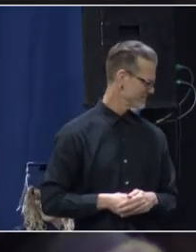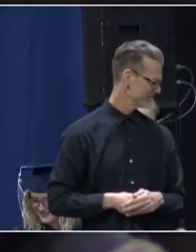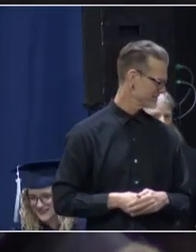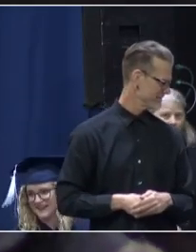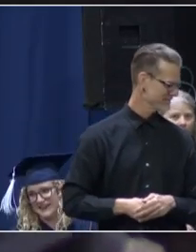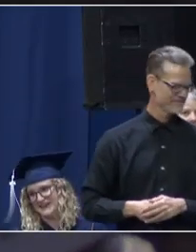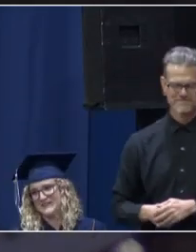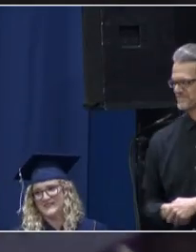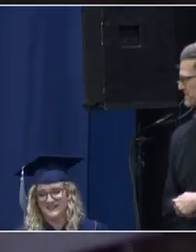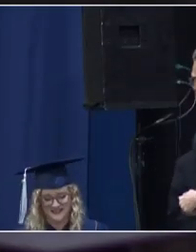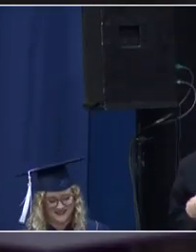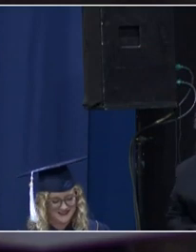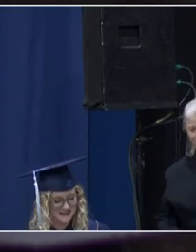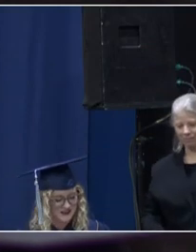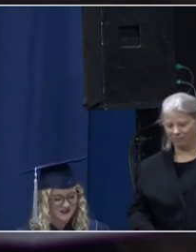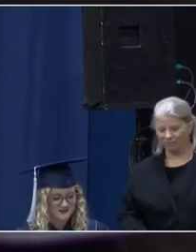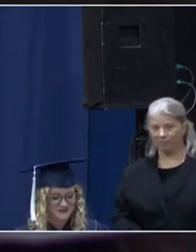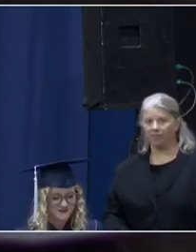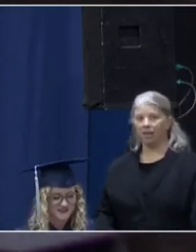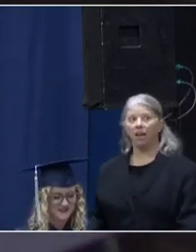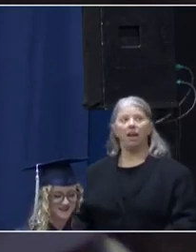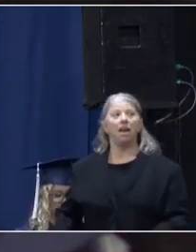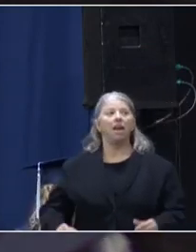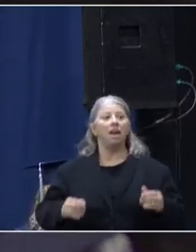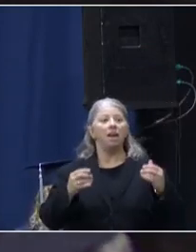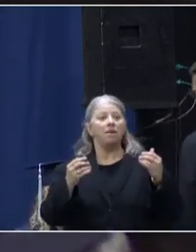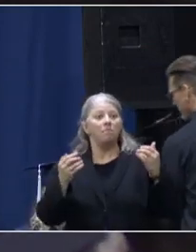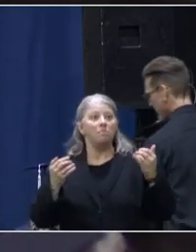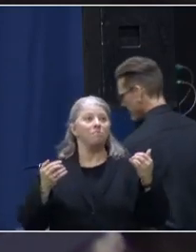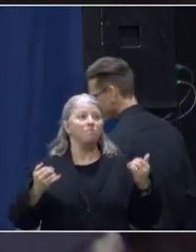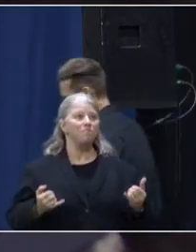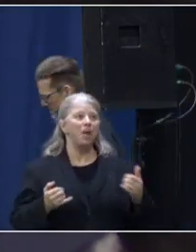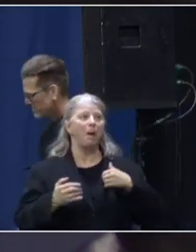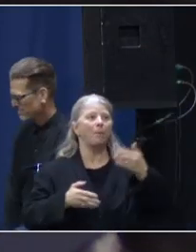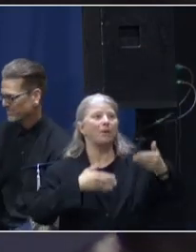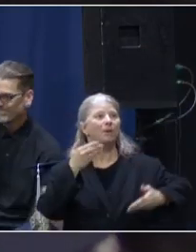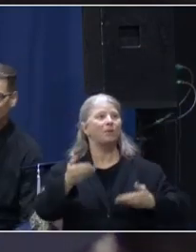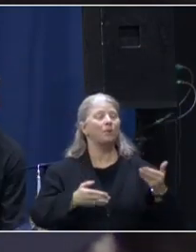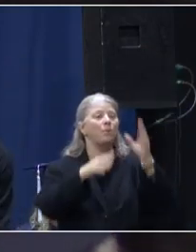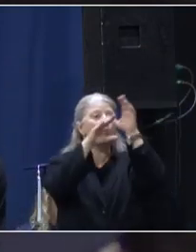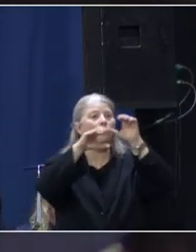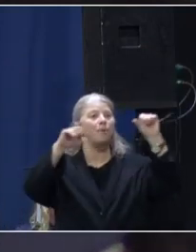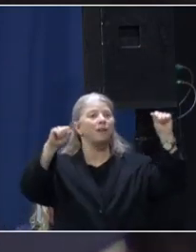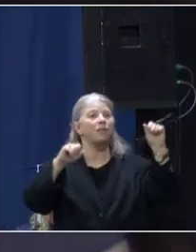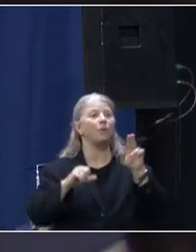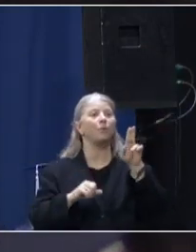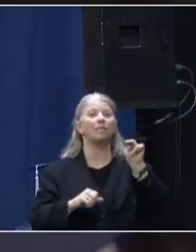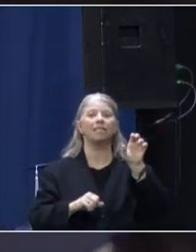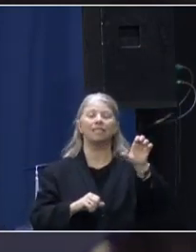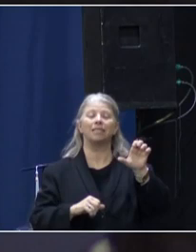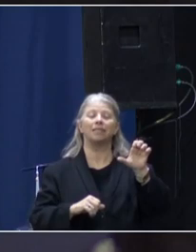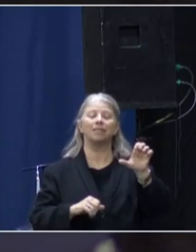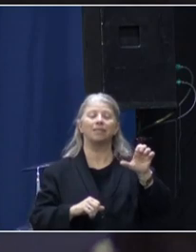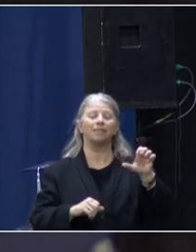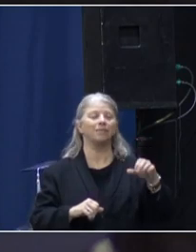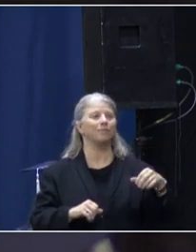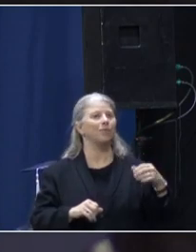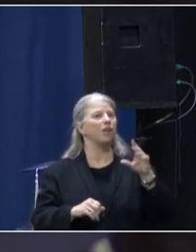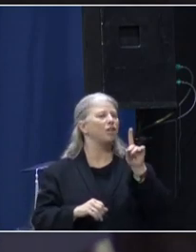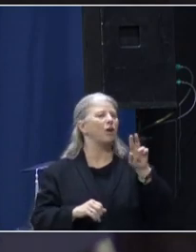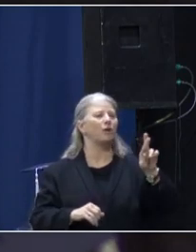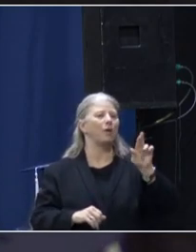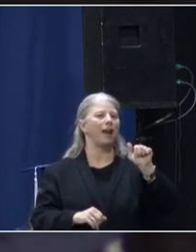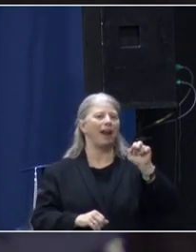It is now my privilege and pleasure to introduce to you the president of the University of Northern Colorado, Dr. Andy